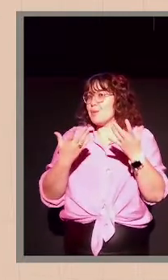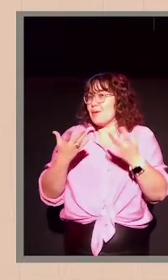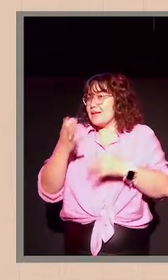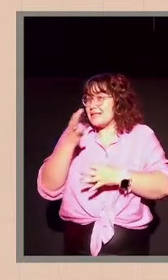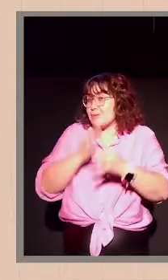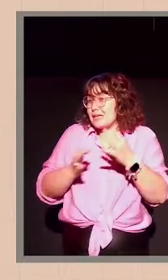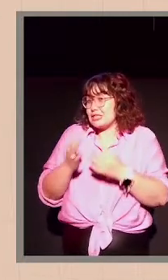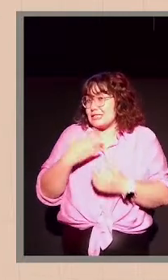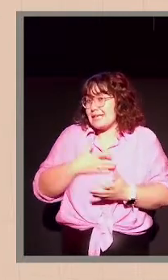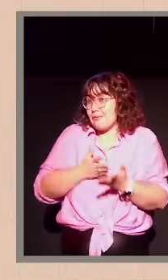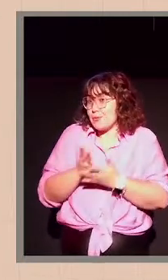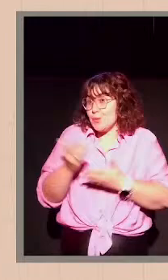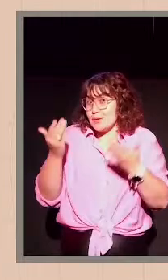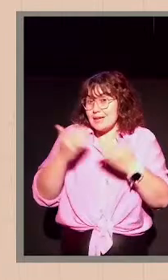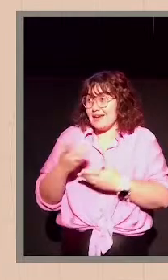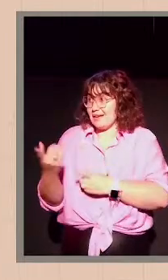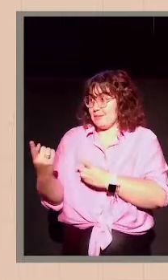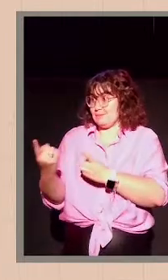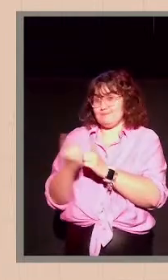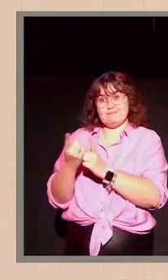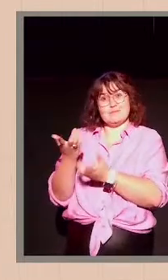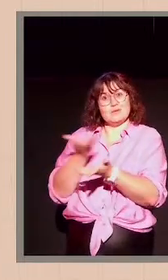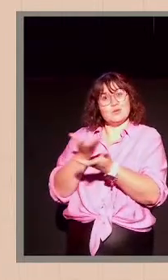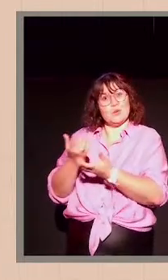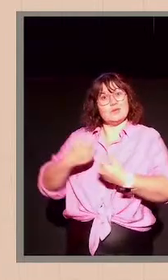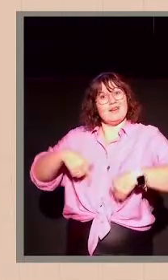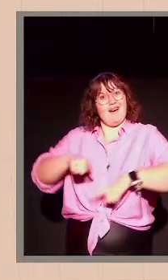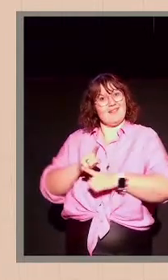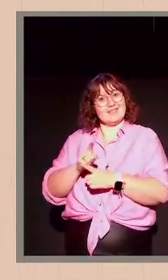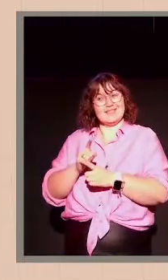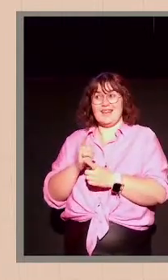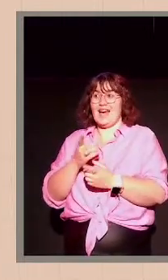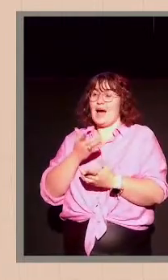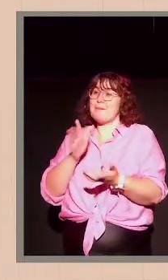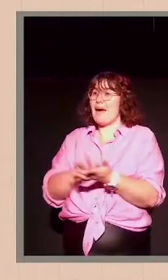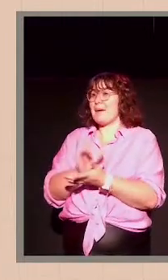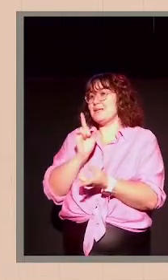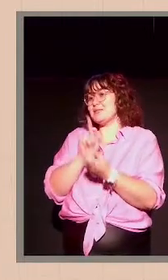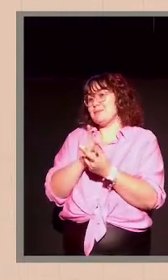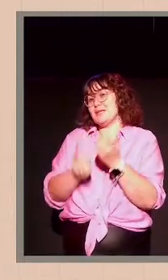know, come and talk to us, and I'm very happy to meet new people.